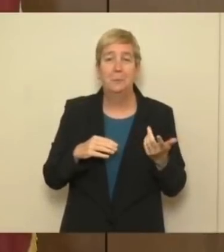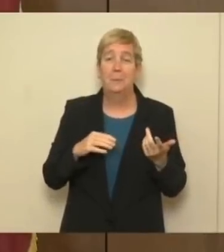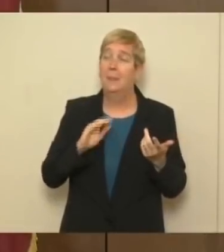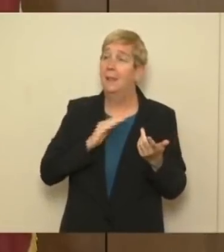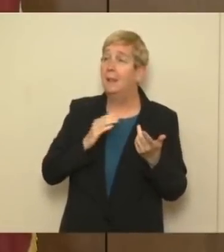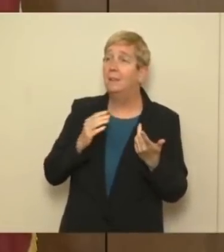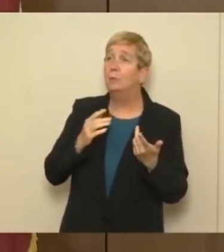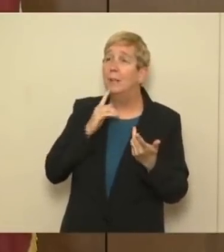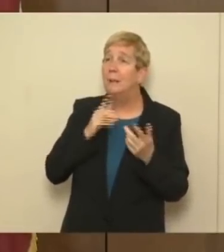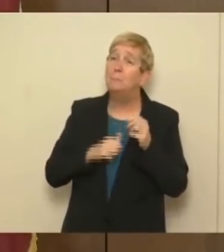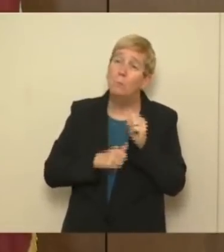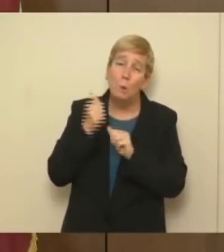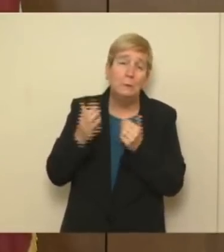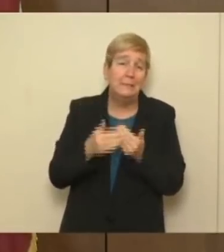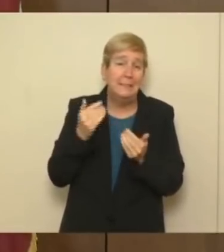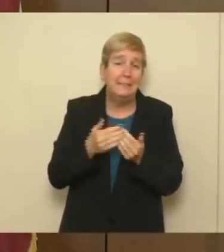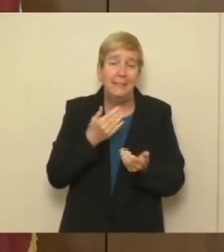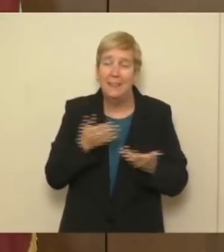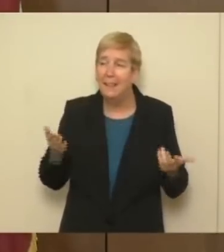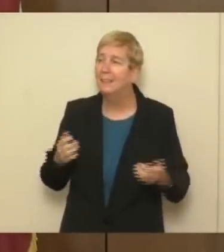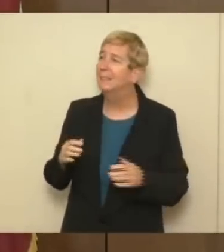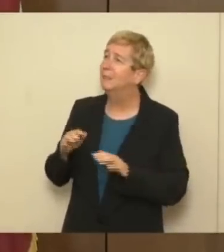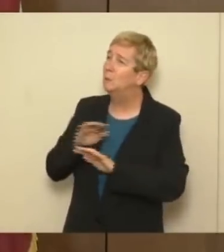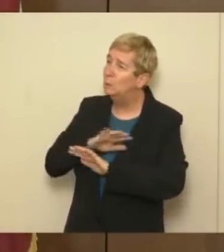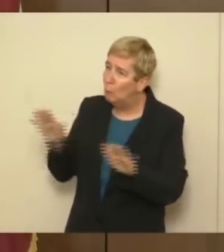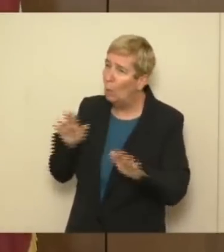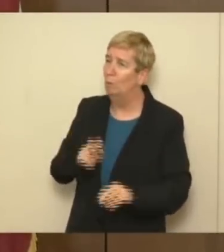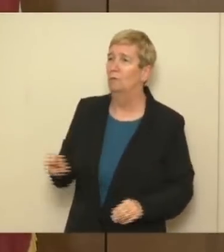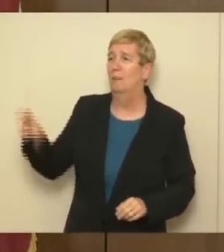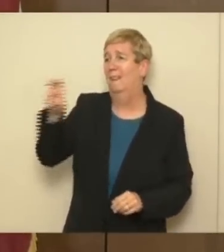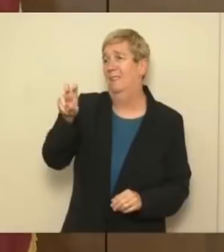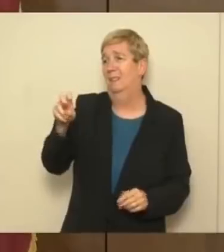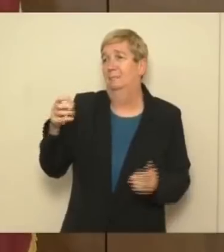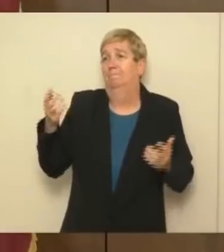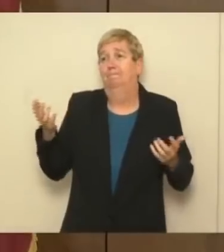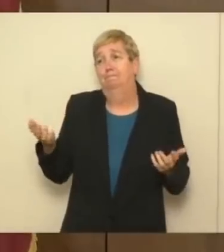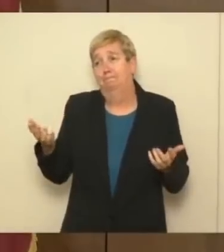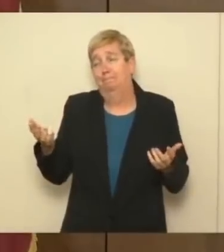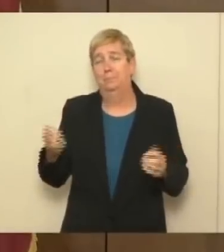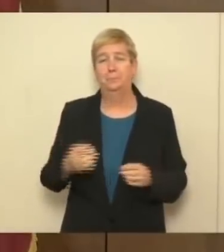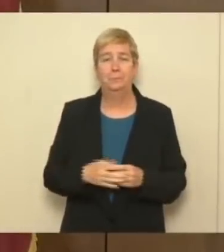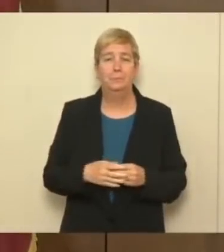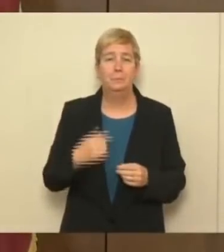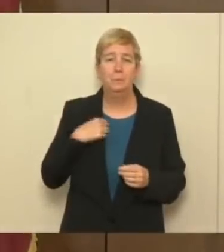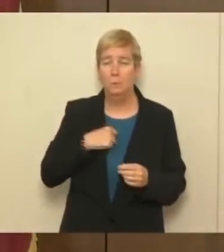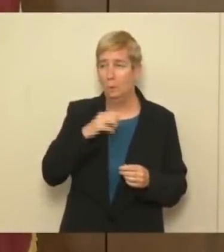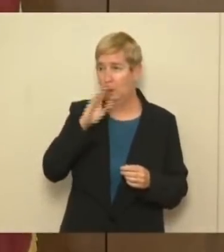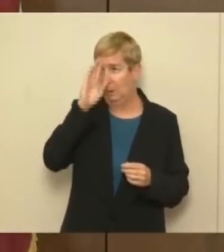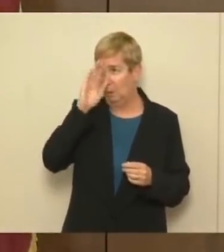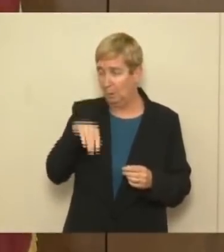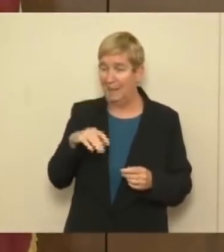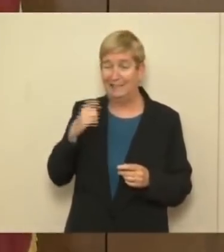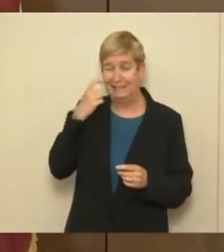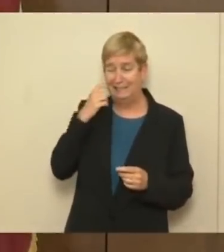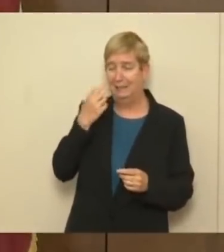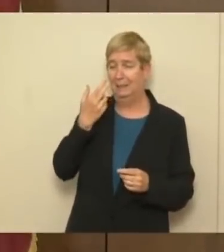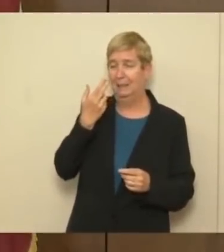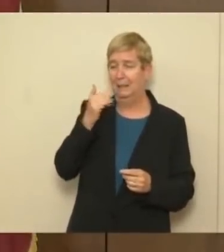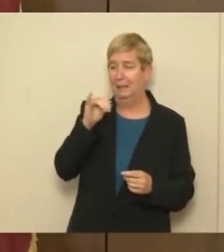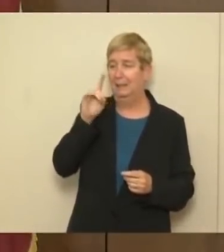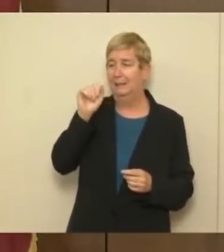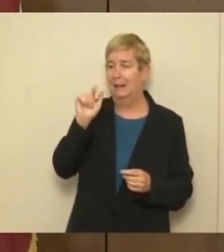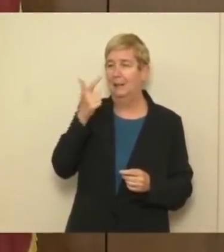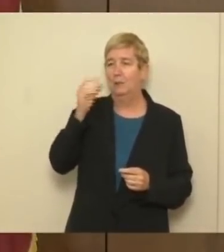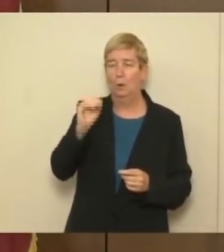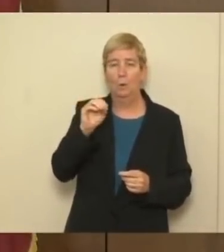do is to ask folks not to travel. We know of a case in Hidalgo County where a family